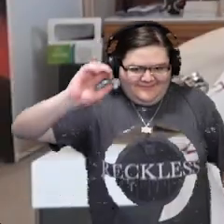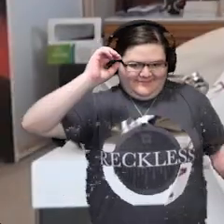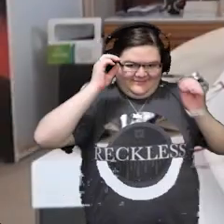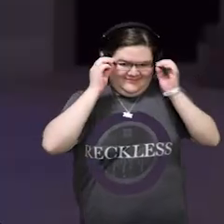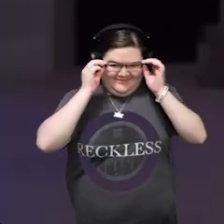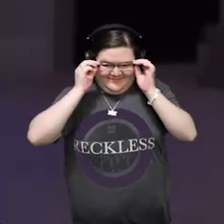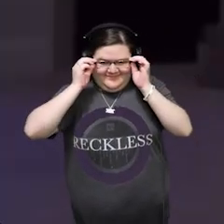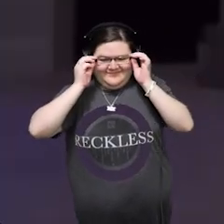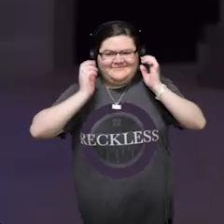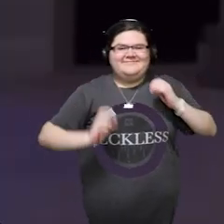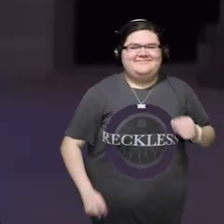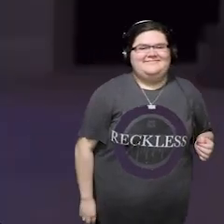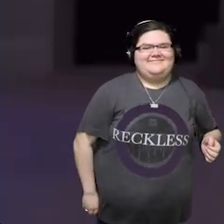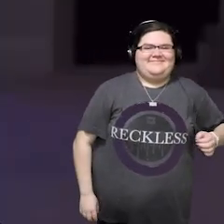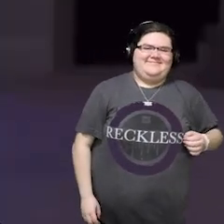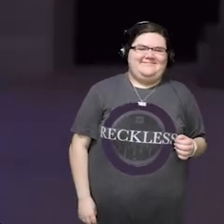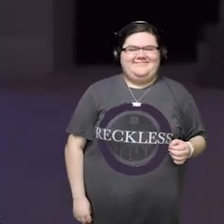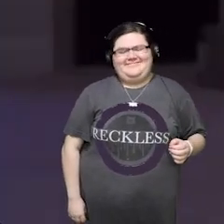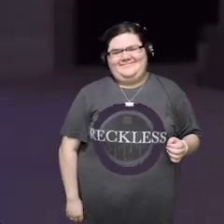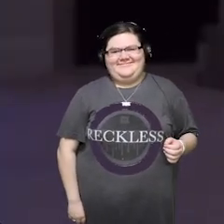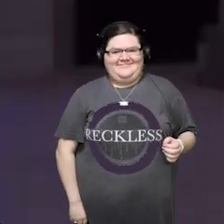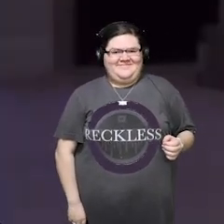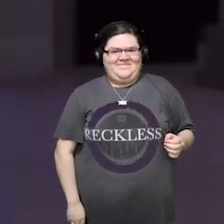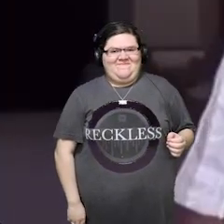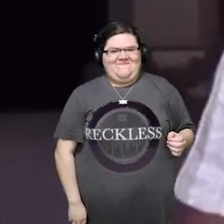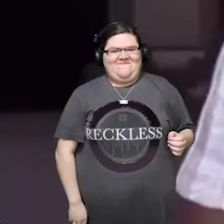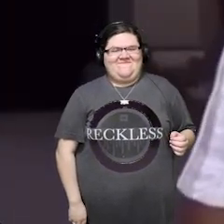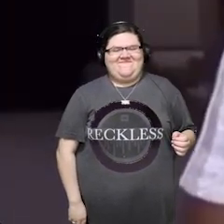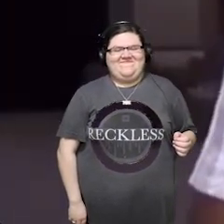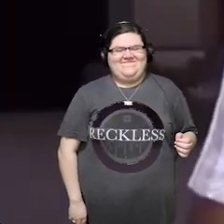I was just a kid. Before we start, bro, are you just wanking?